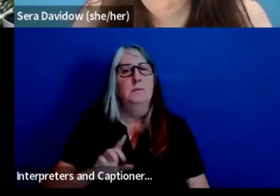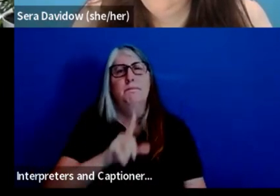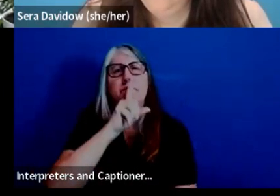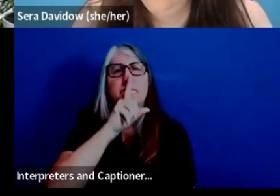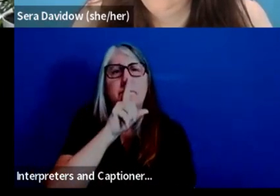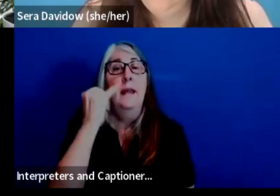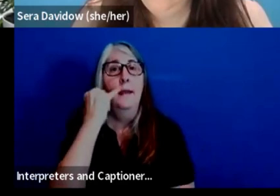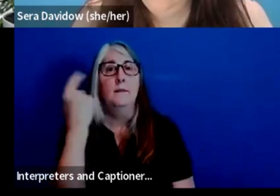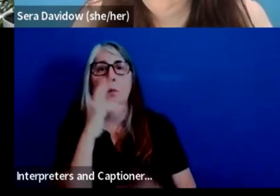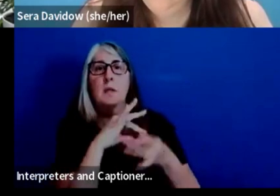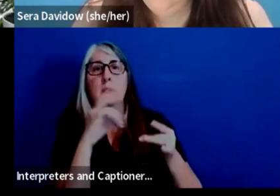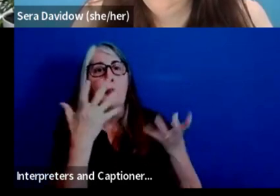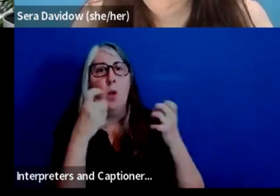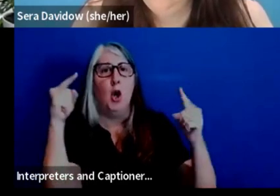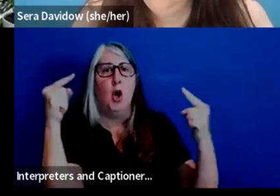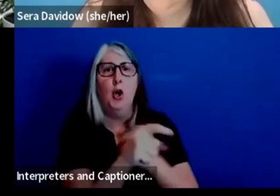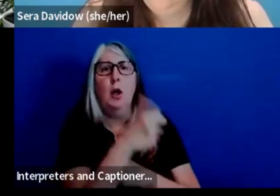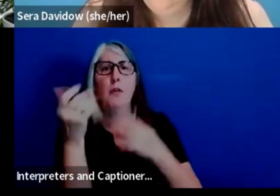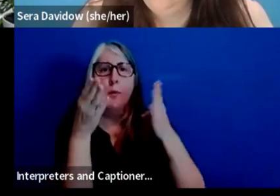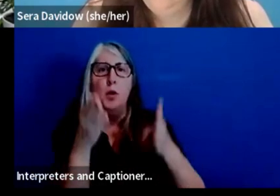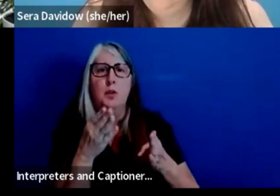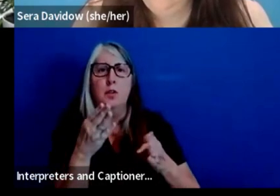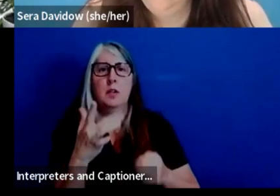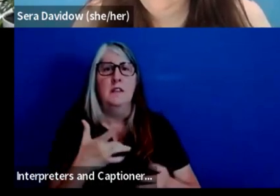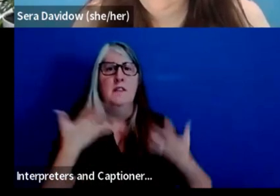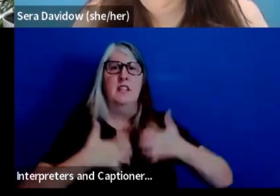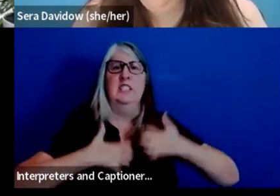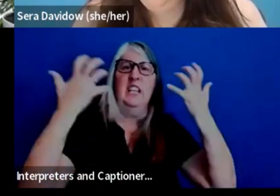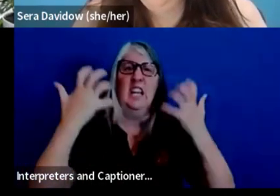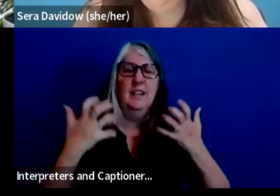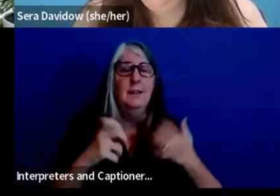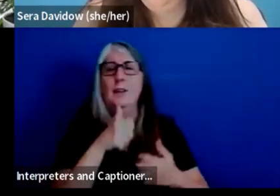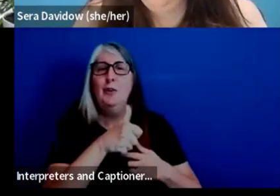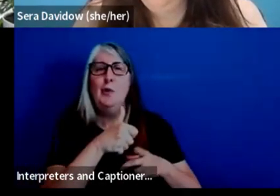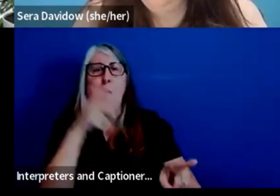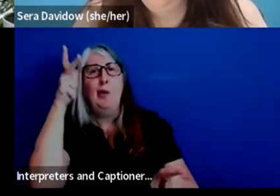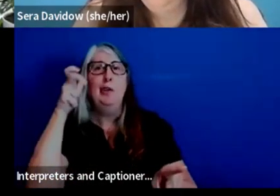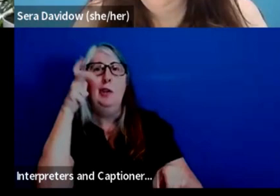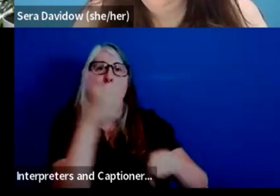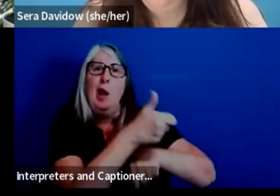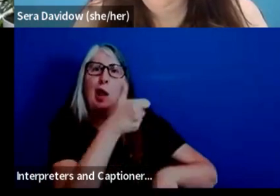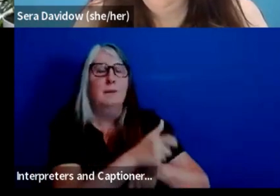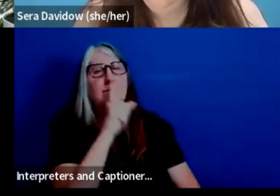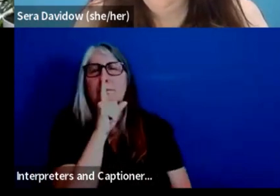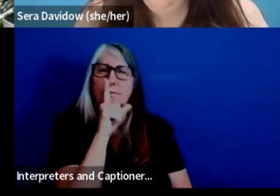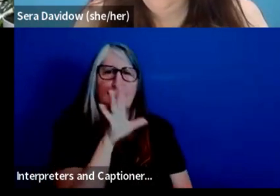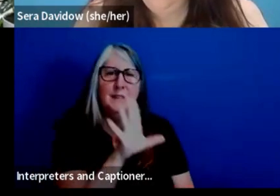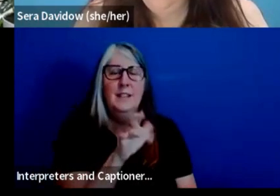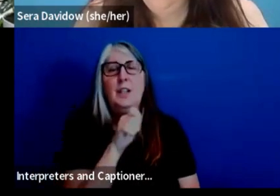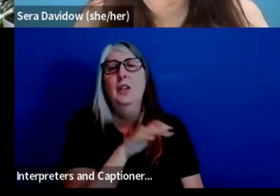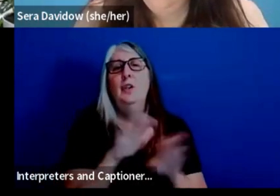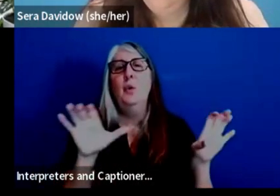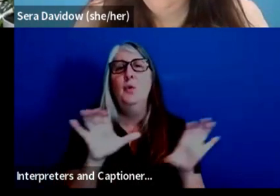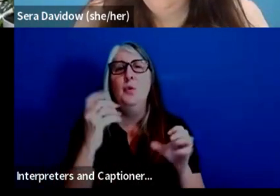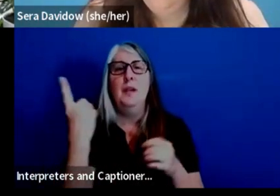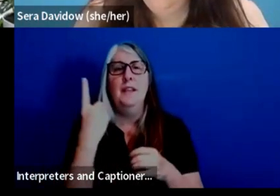If somebody says they want to hurt somebody and they're feeling real rage, don't demonize it. Stop pathologizing it. Basically, don't do anything the